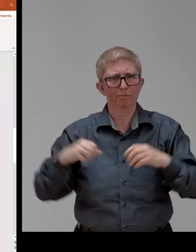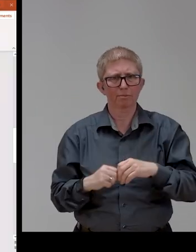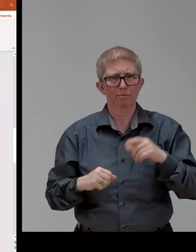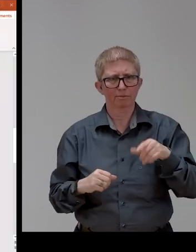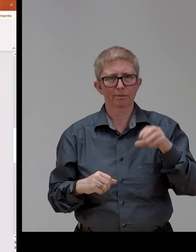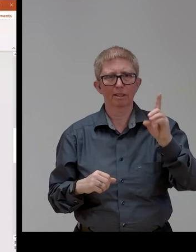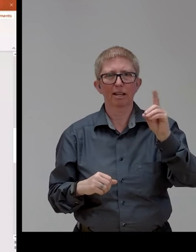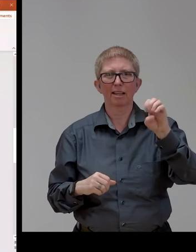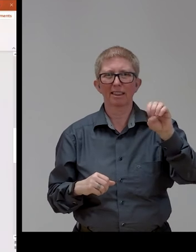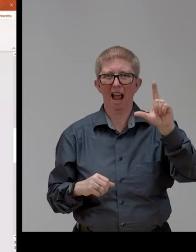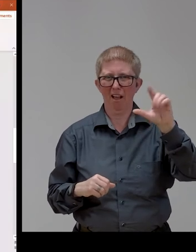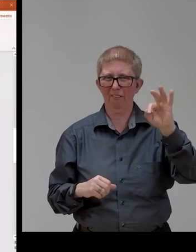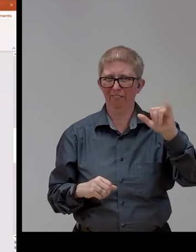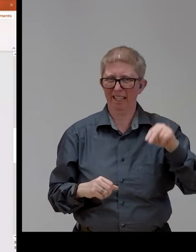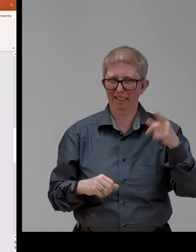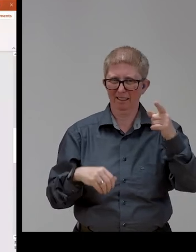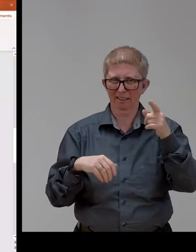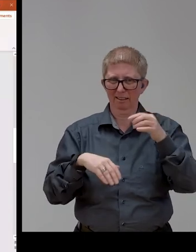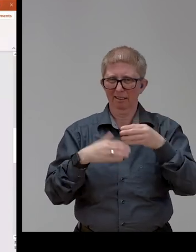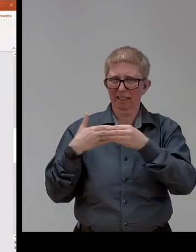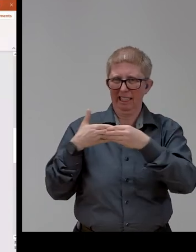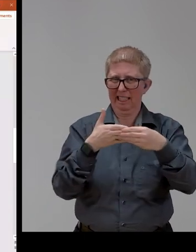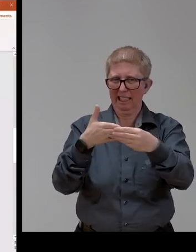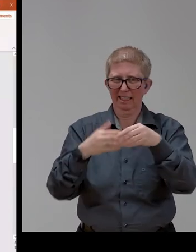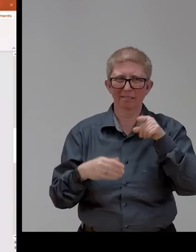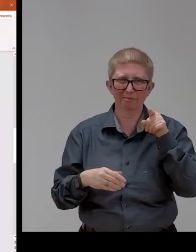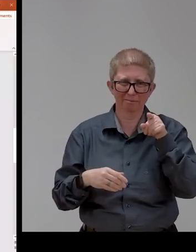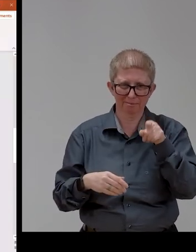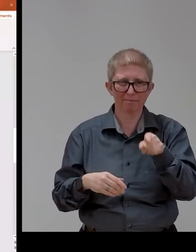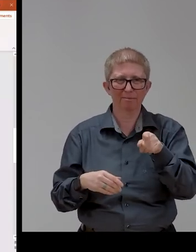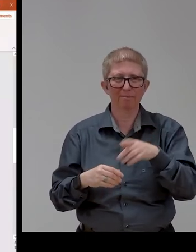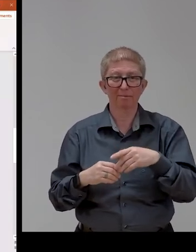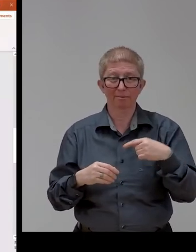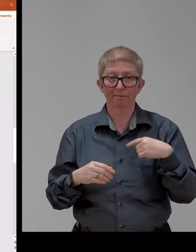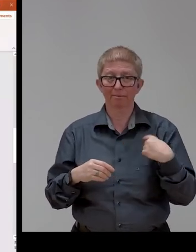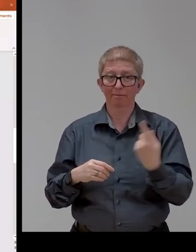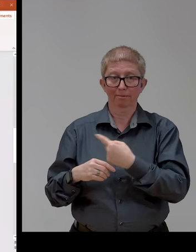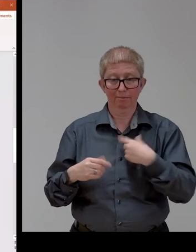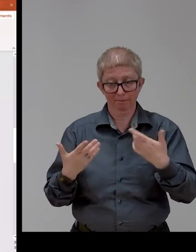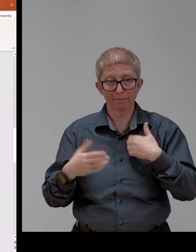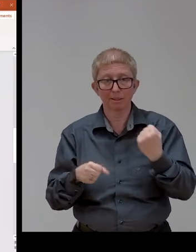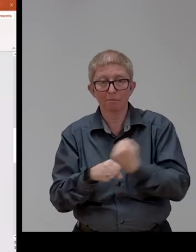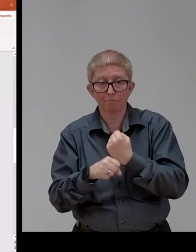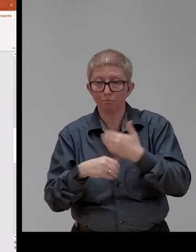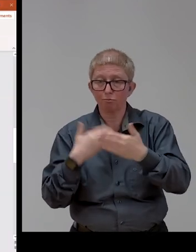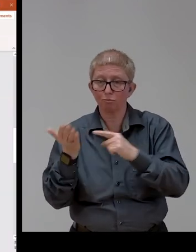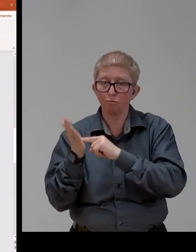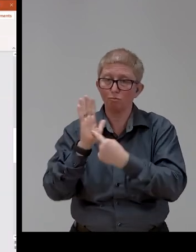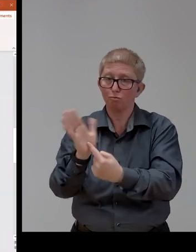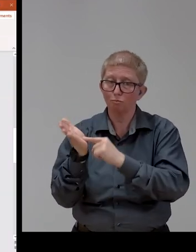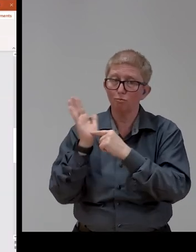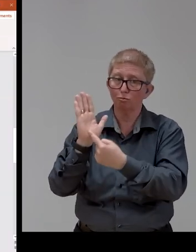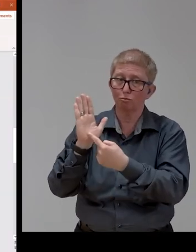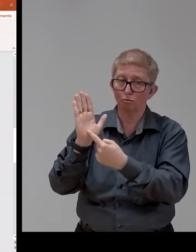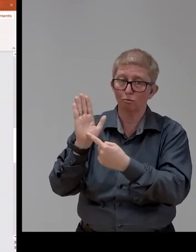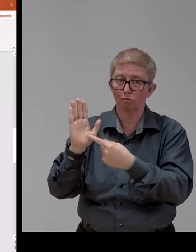work, what we did was we produced this publication some years ago, where we did a